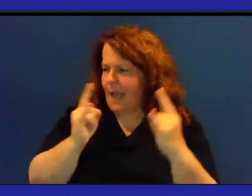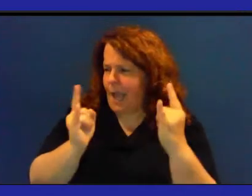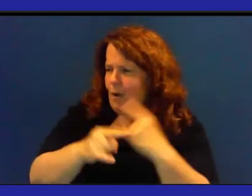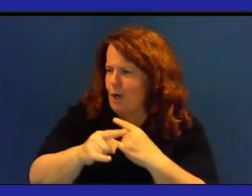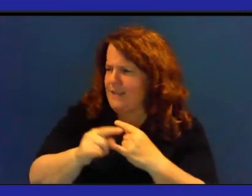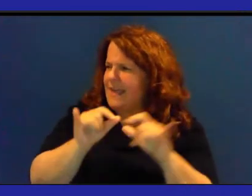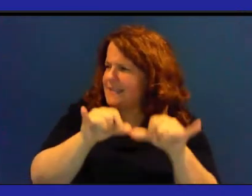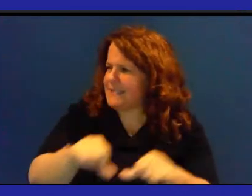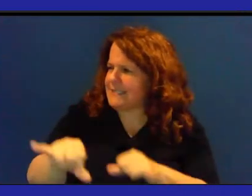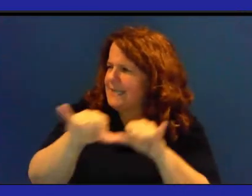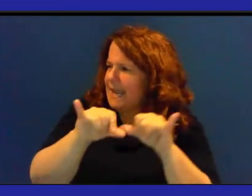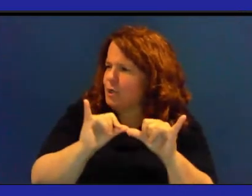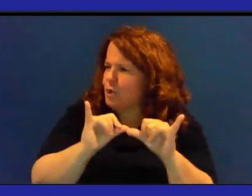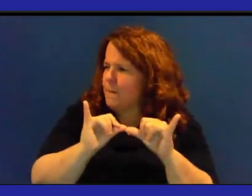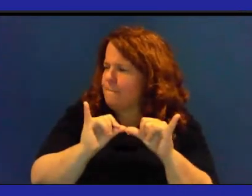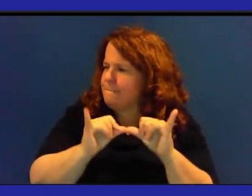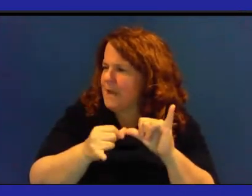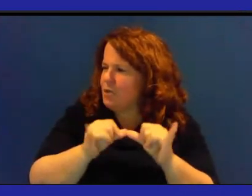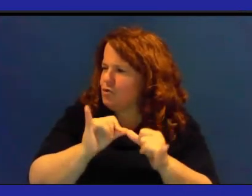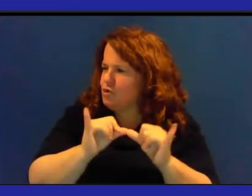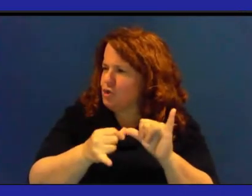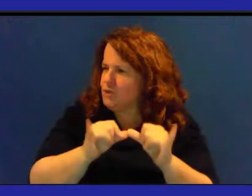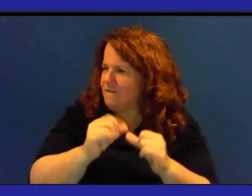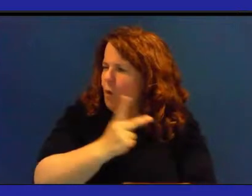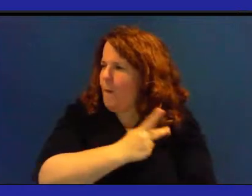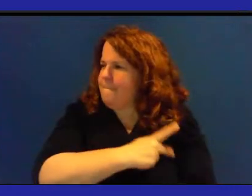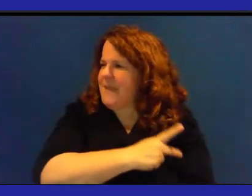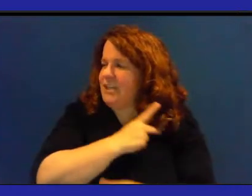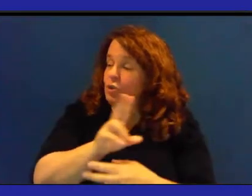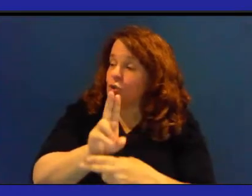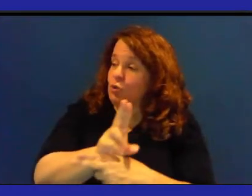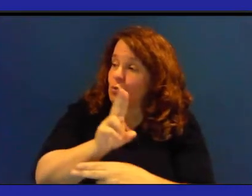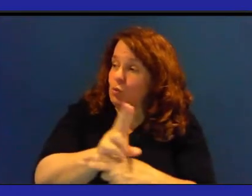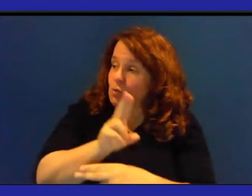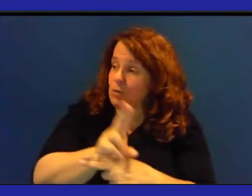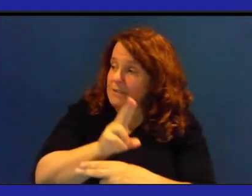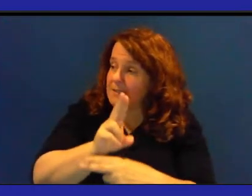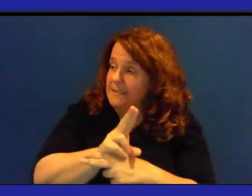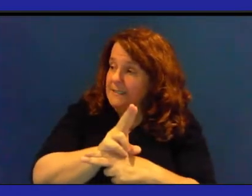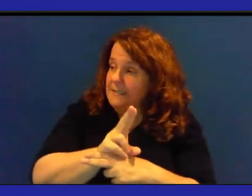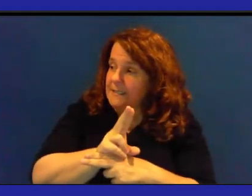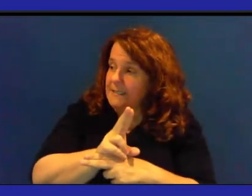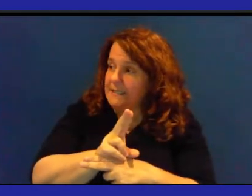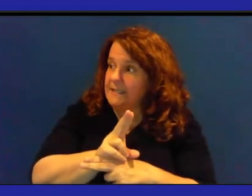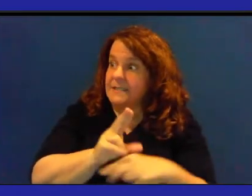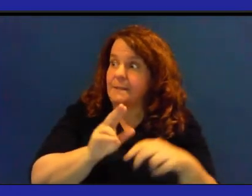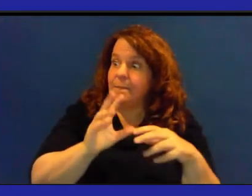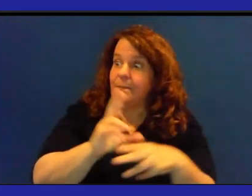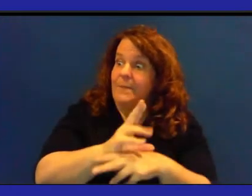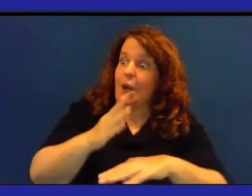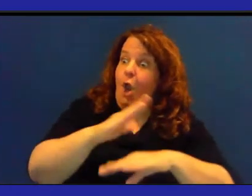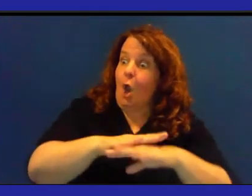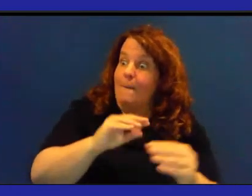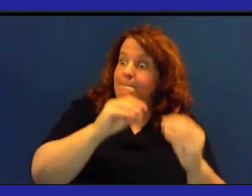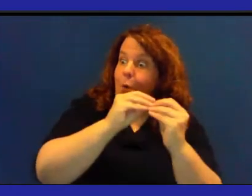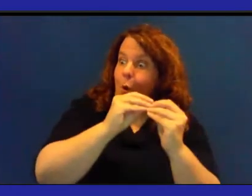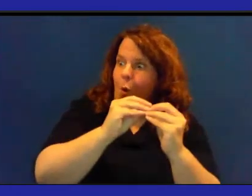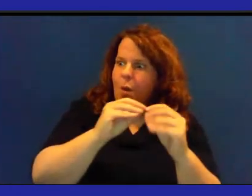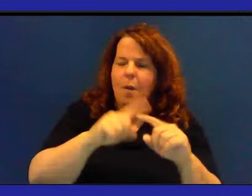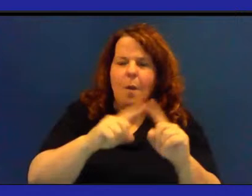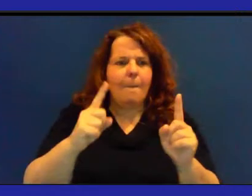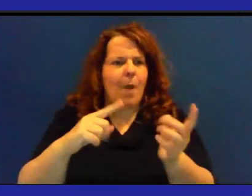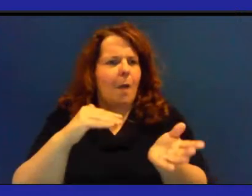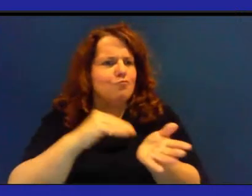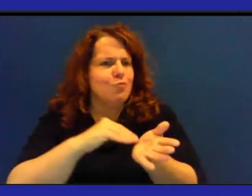standard measures for patient use is being on it more. Right. But for providers, you actually want them on